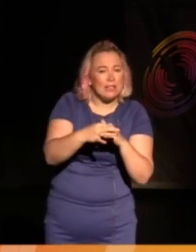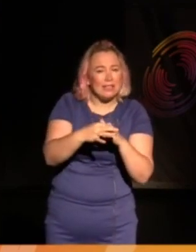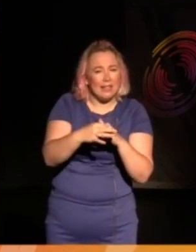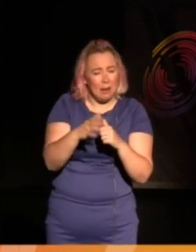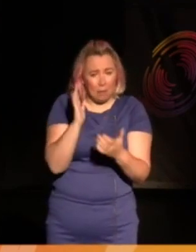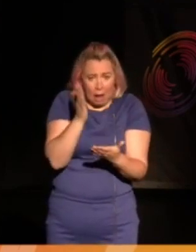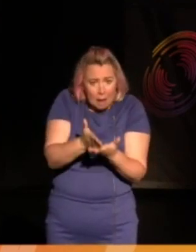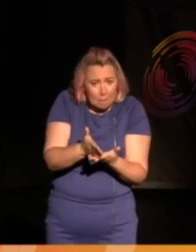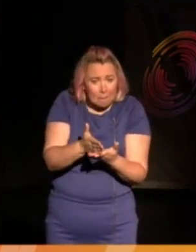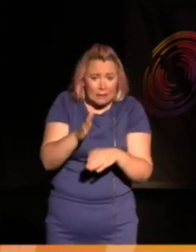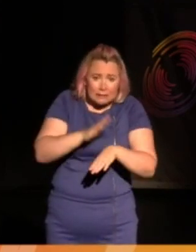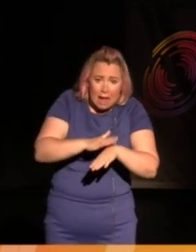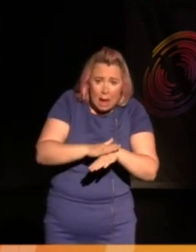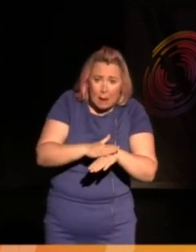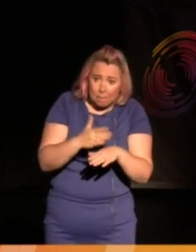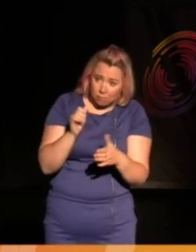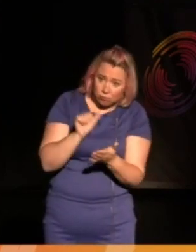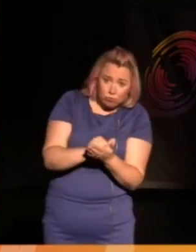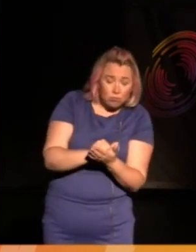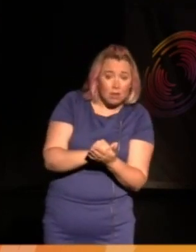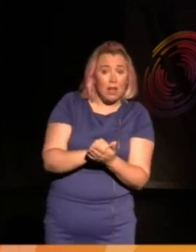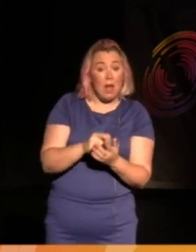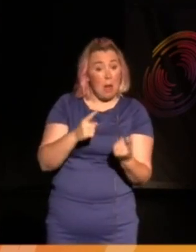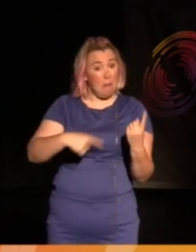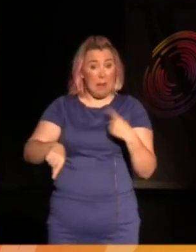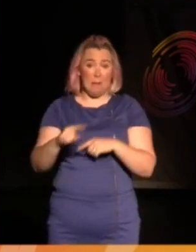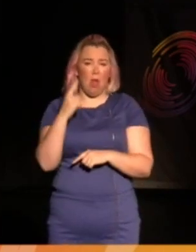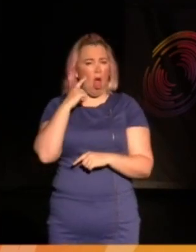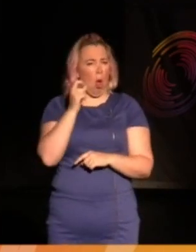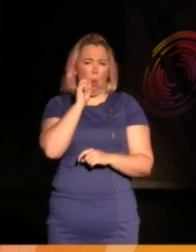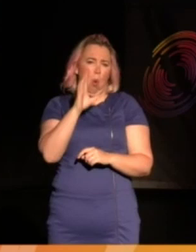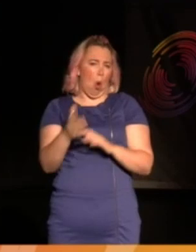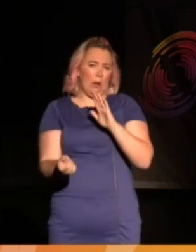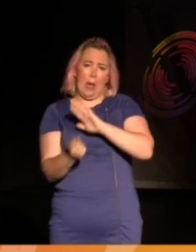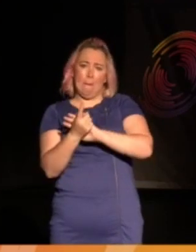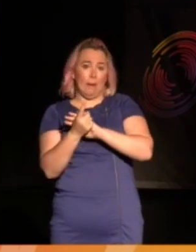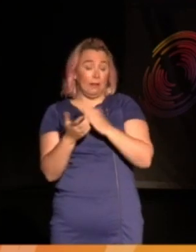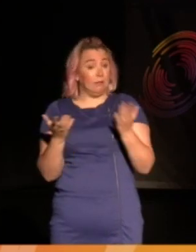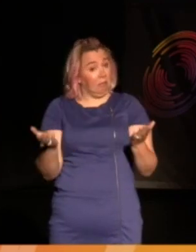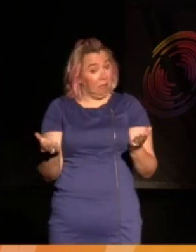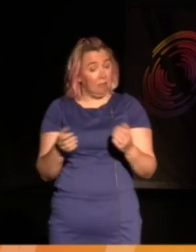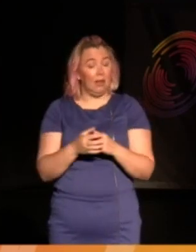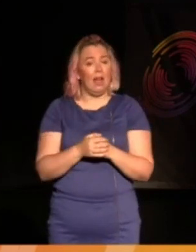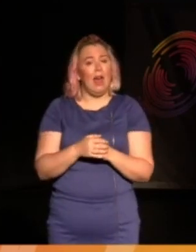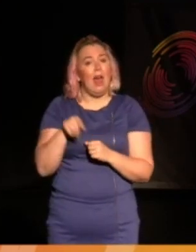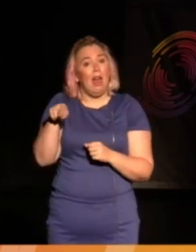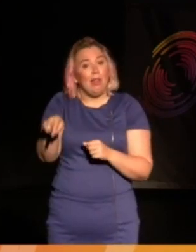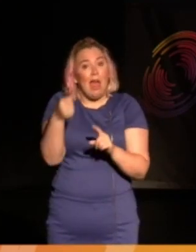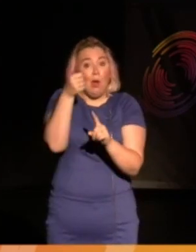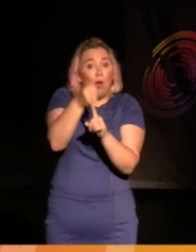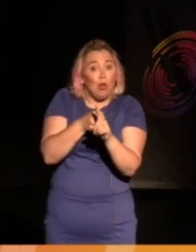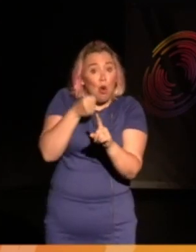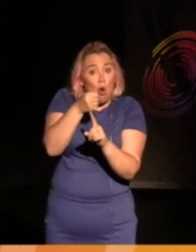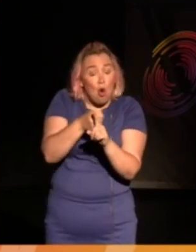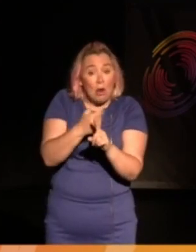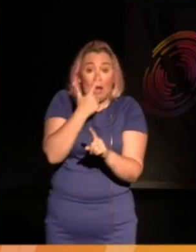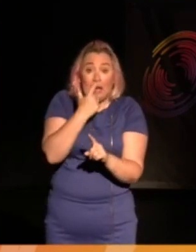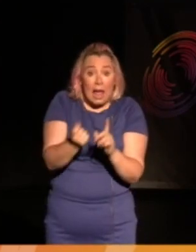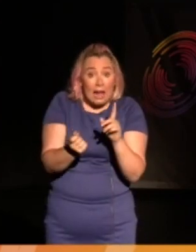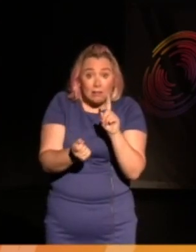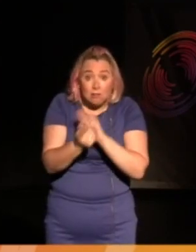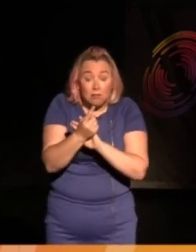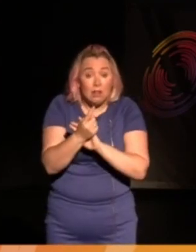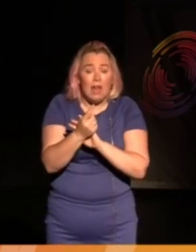unlikely, by people who did not even believe it was possible. They fought not because victory was plausible, but because